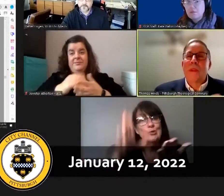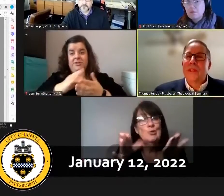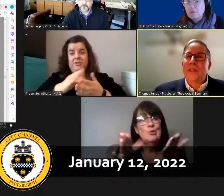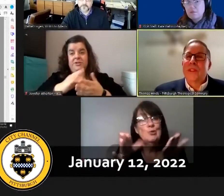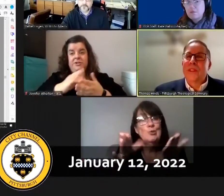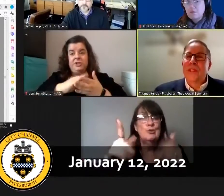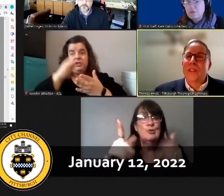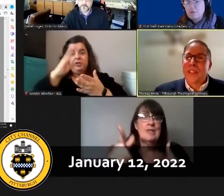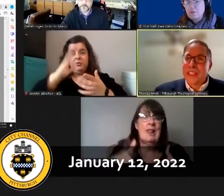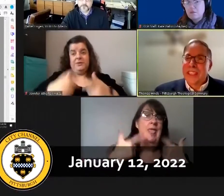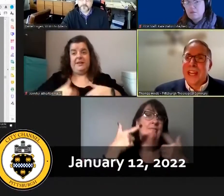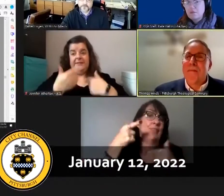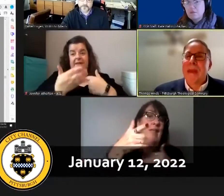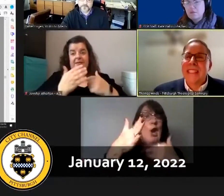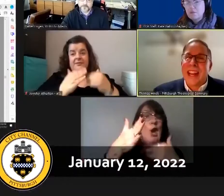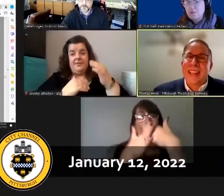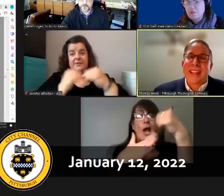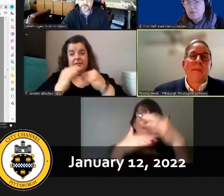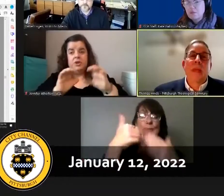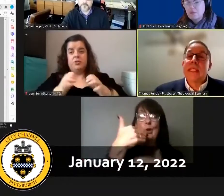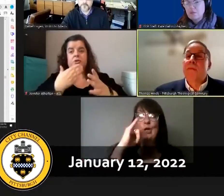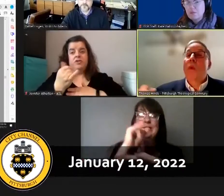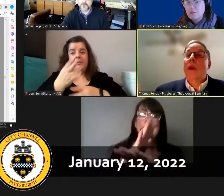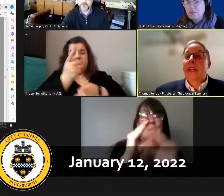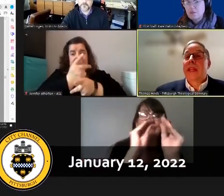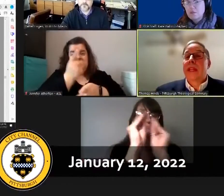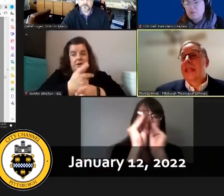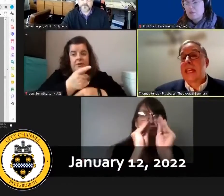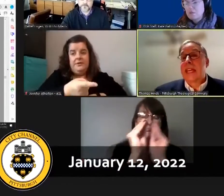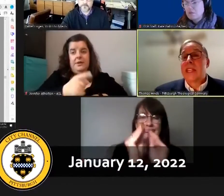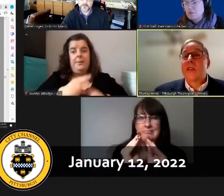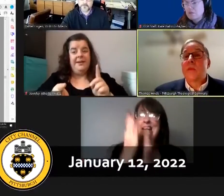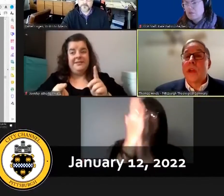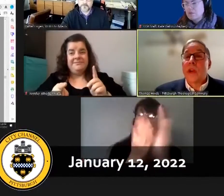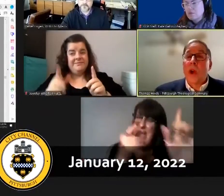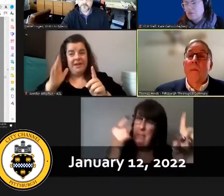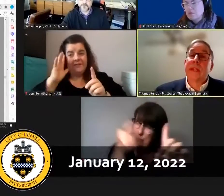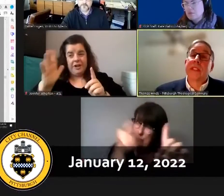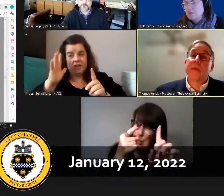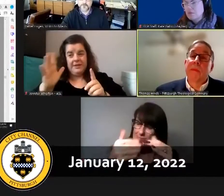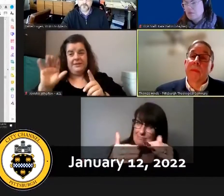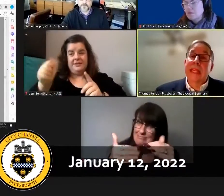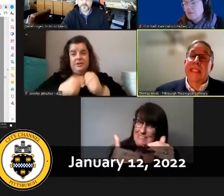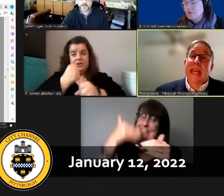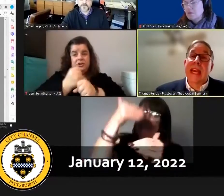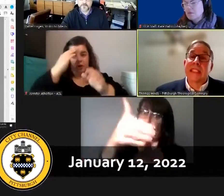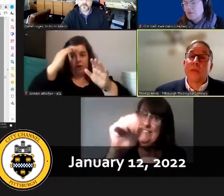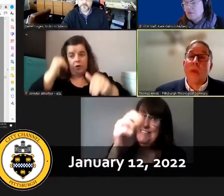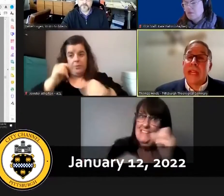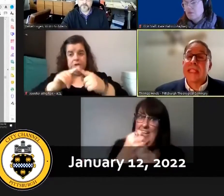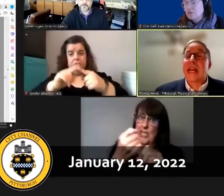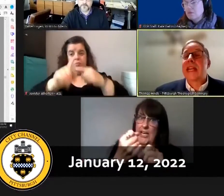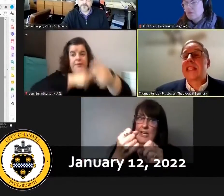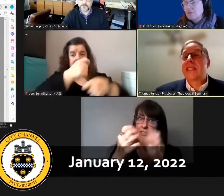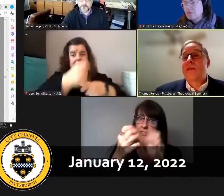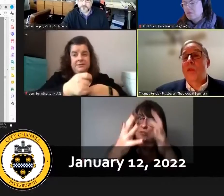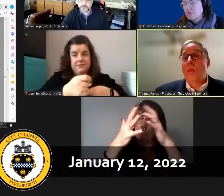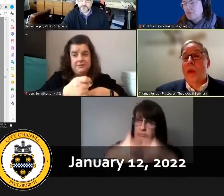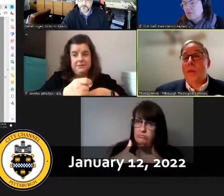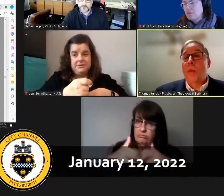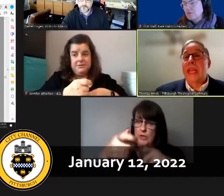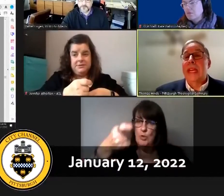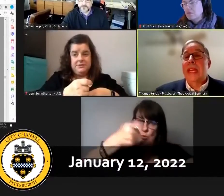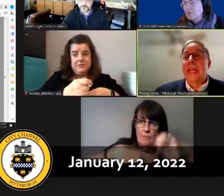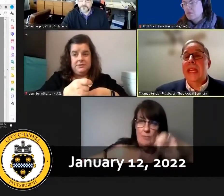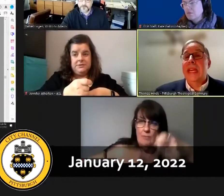job maintaining it. But at some point in the next 10 years, we're hoping to replace that, to right size it for what we